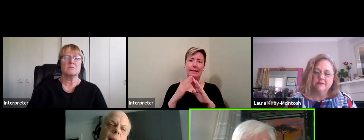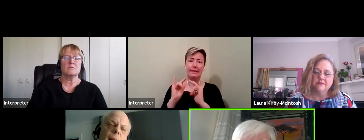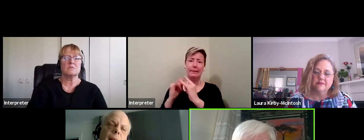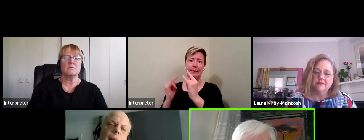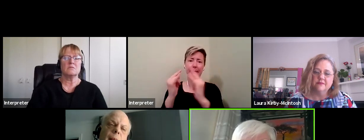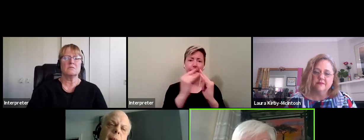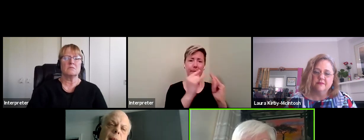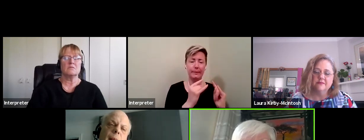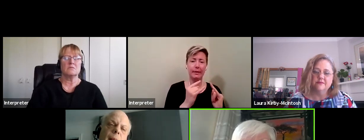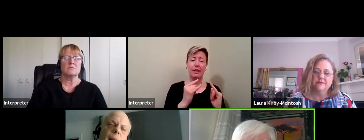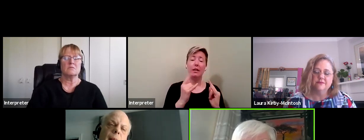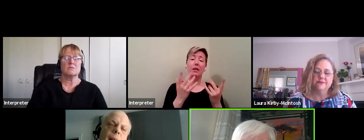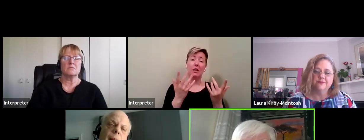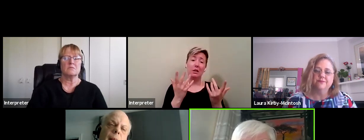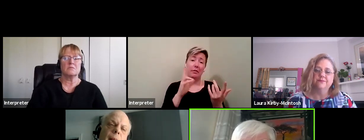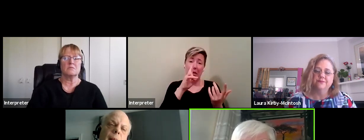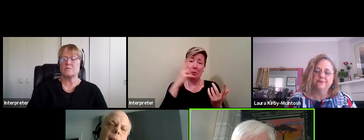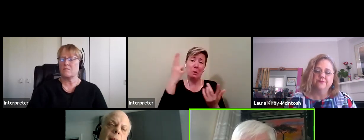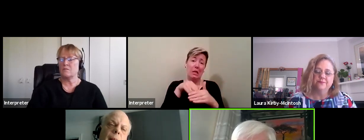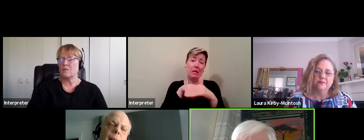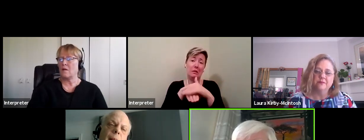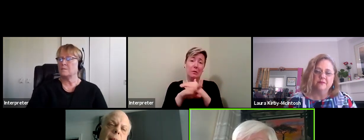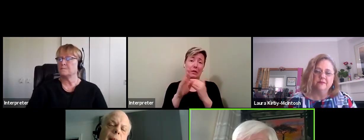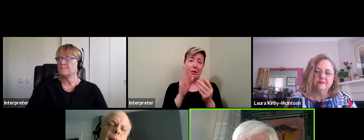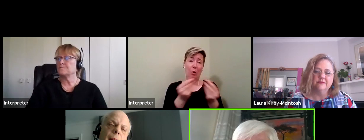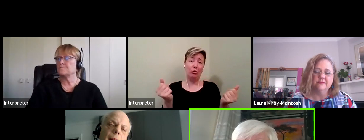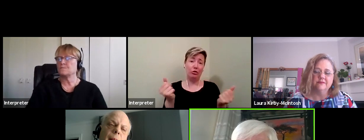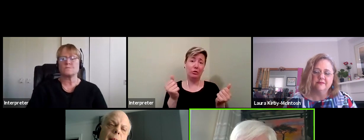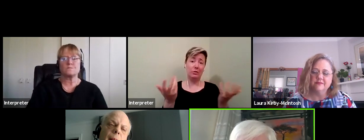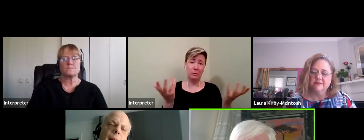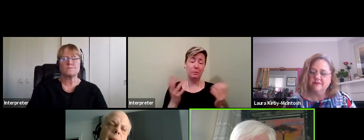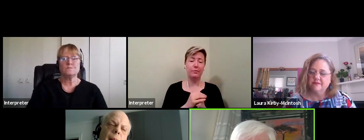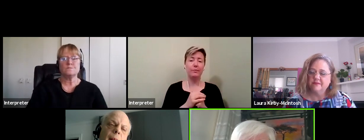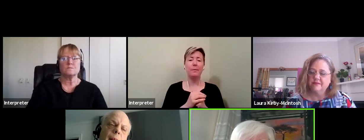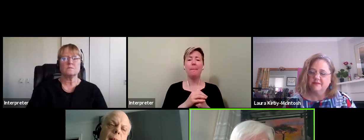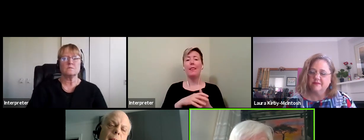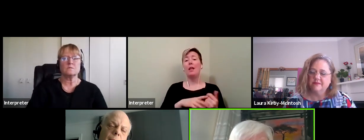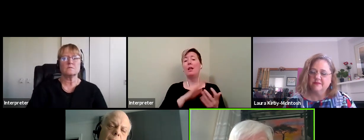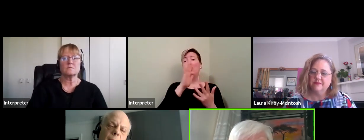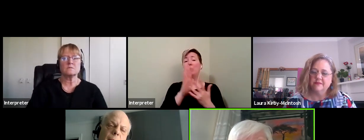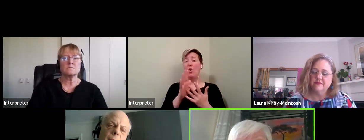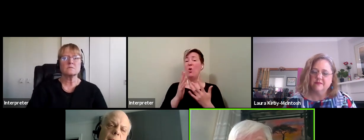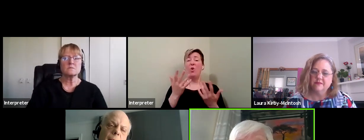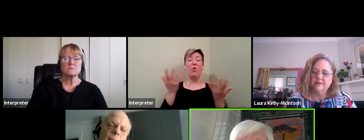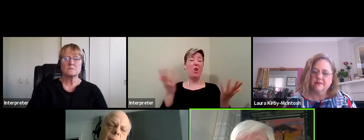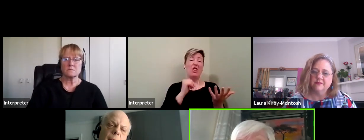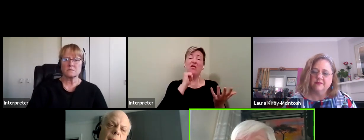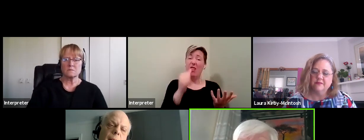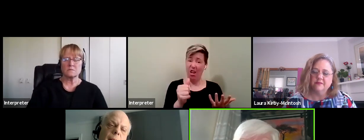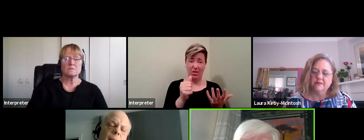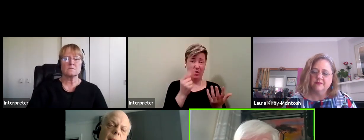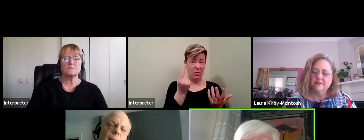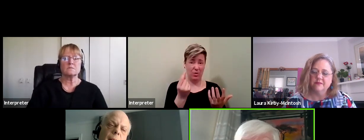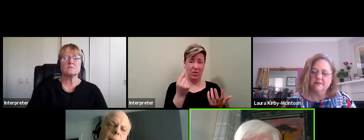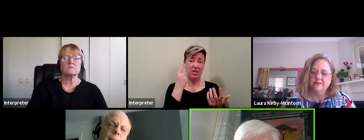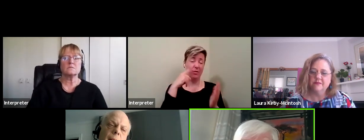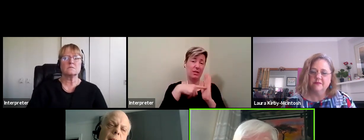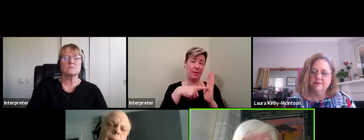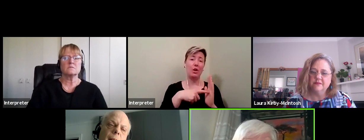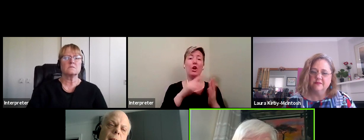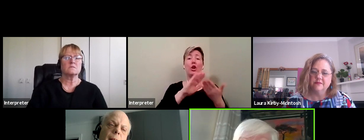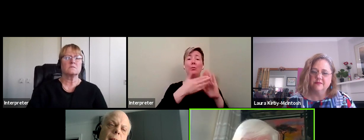unique accessibility solutions. Places you might want to avoid if you're trying to isolate people are things like gymnasiums and